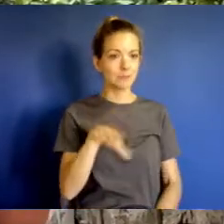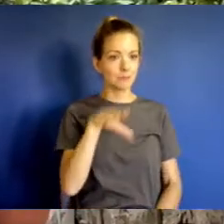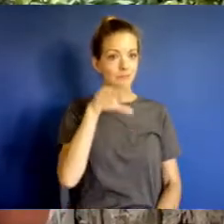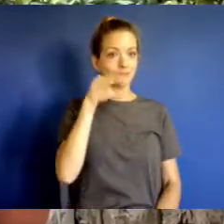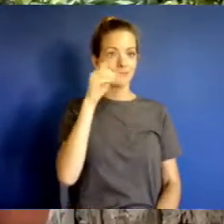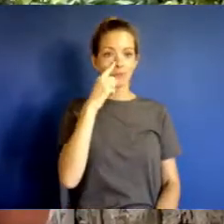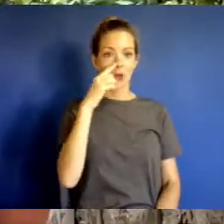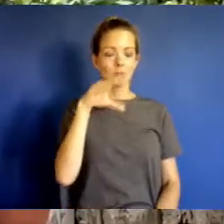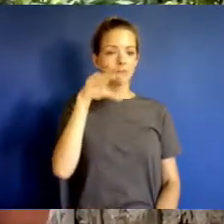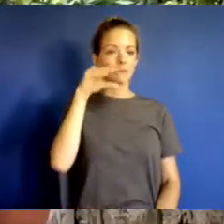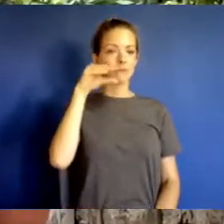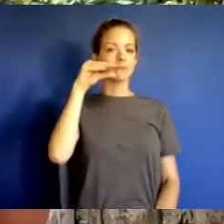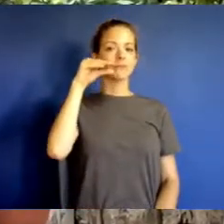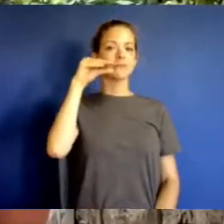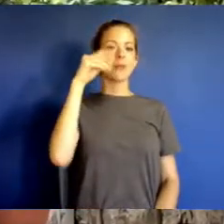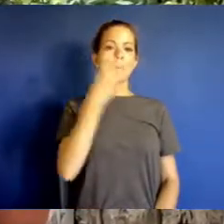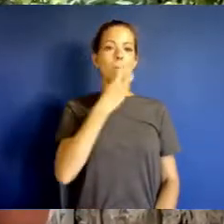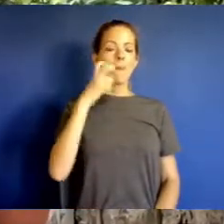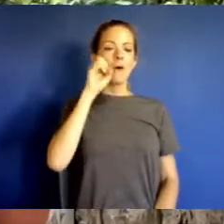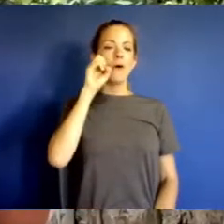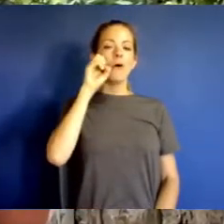nose.